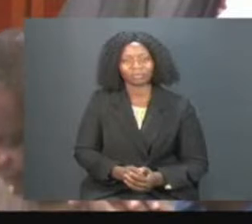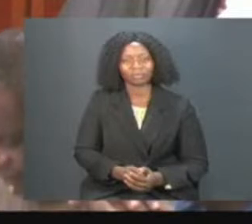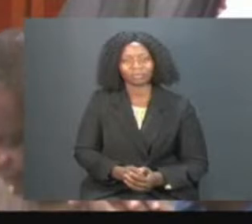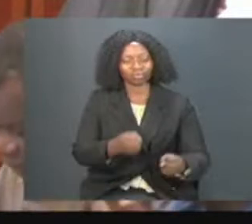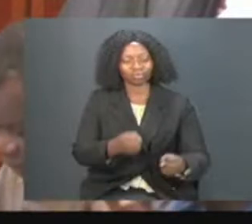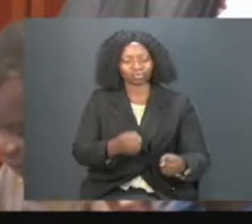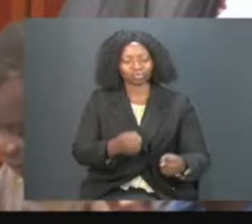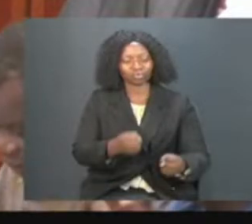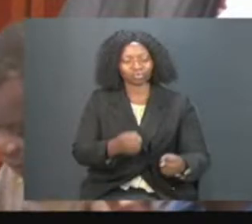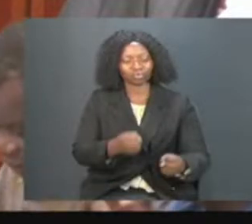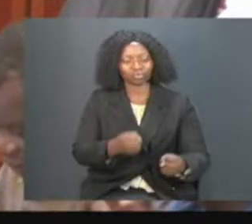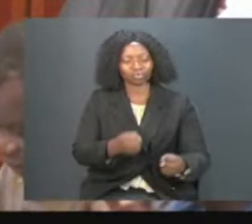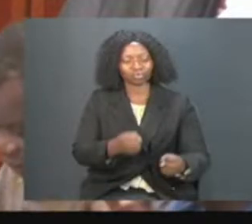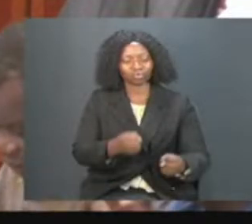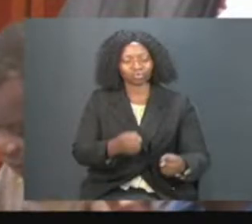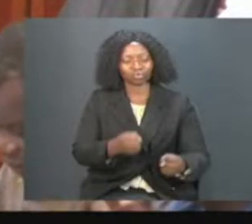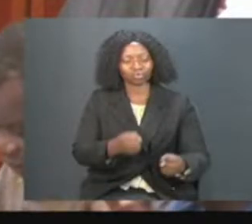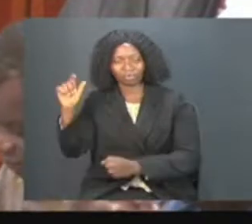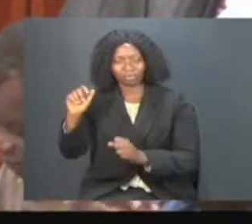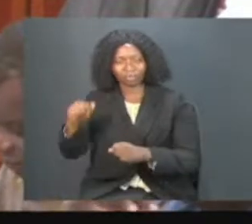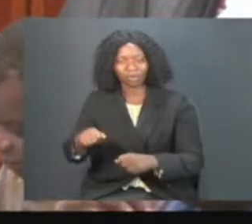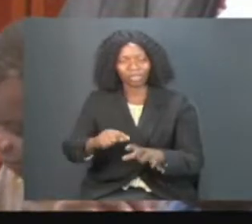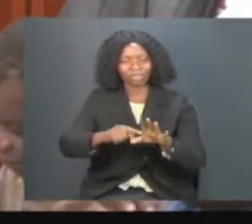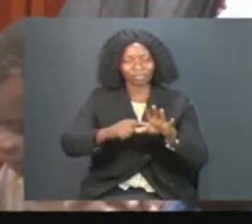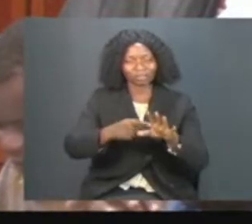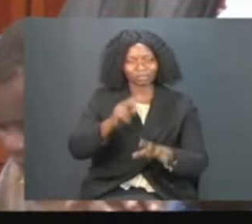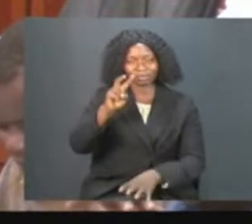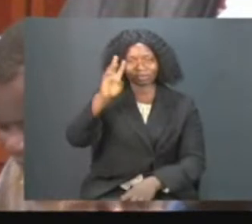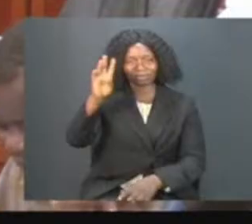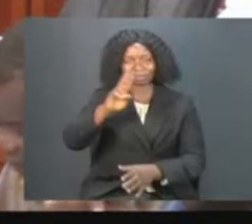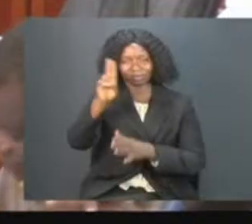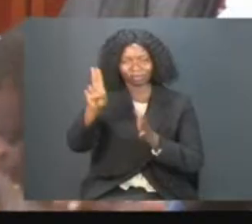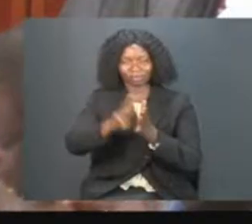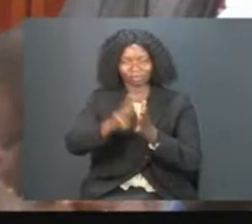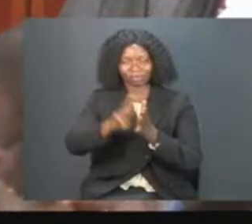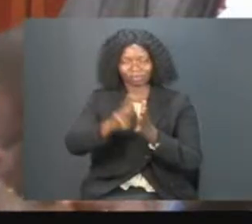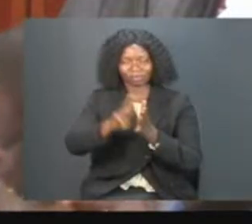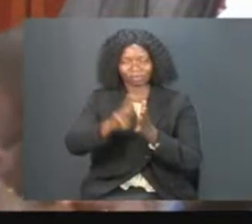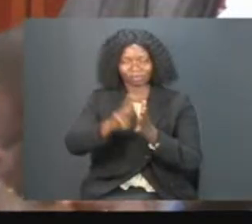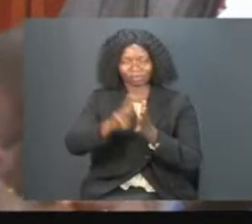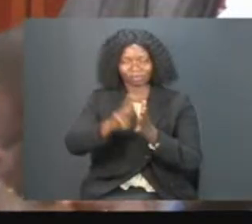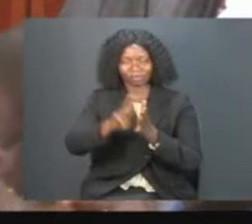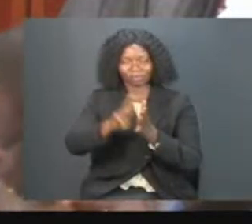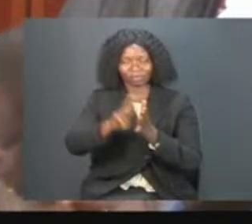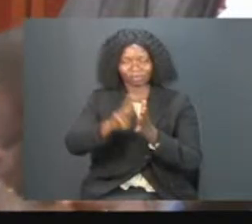this bill so that we deliver 24-hour economy, we improve their